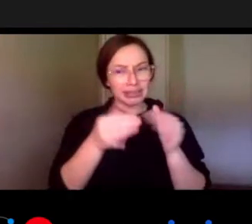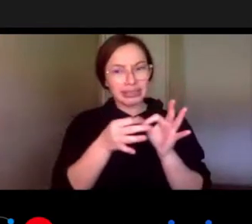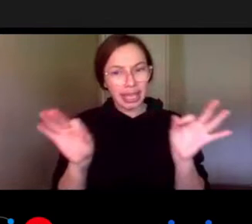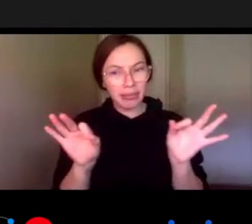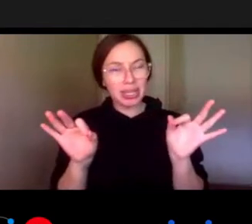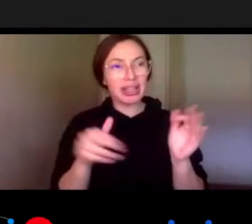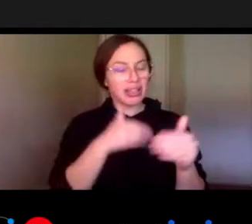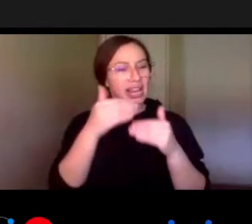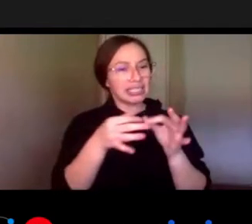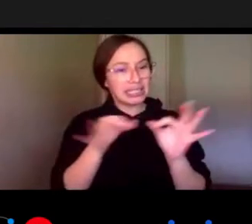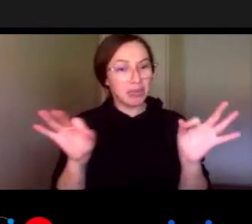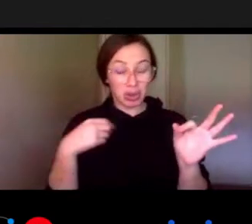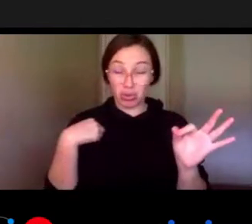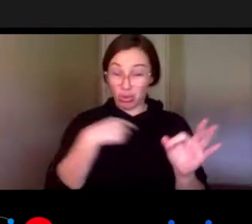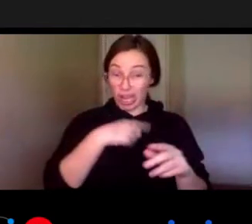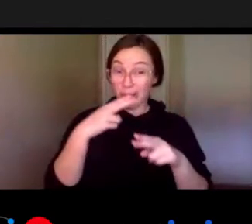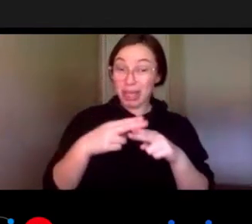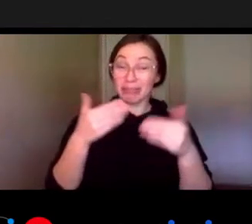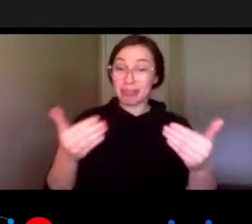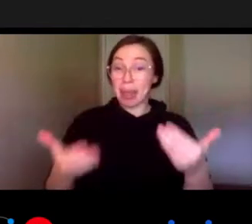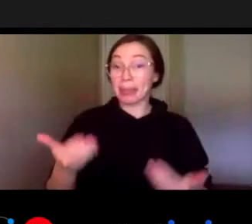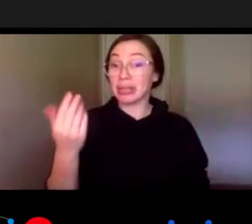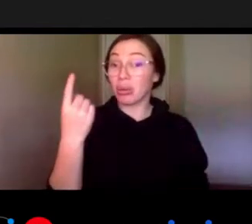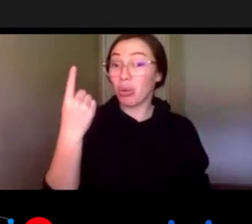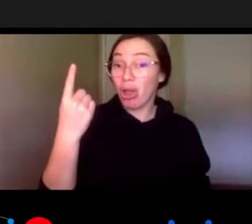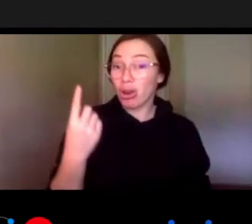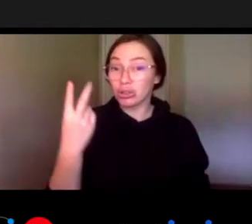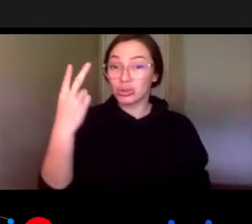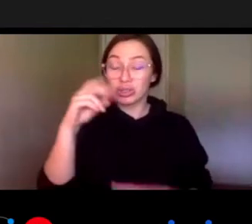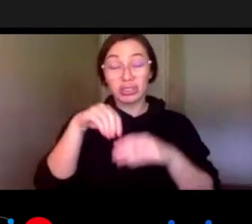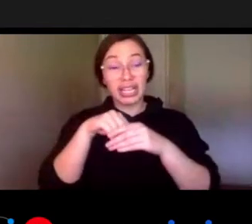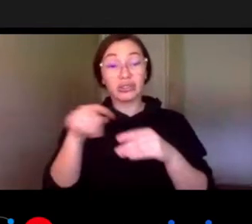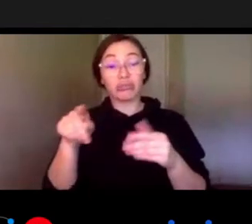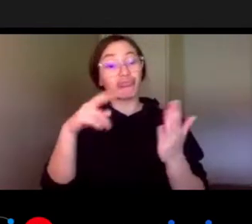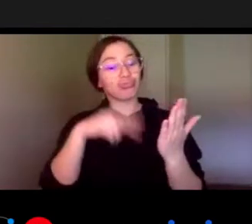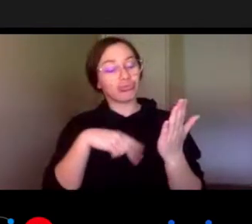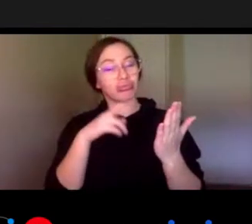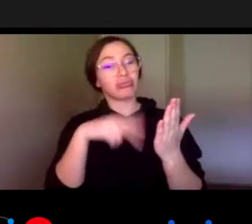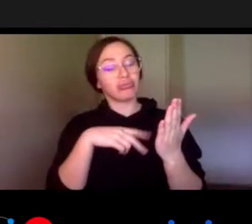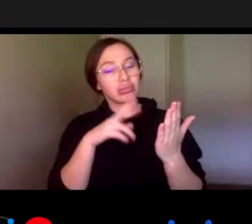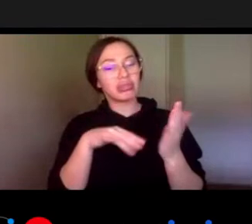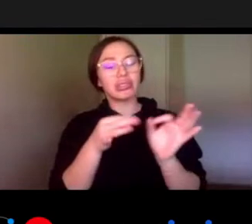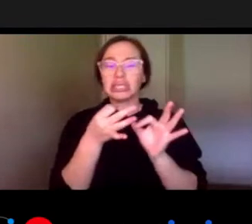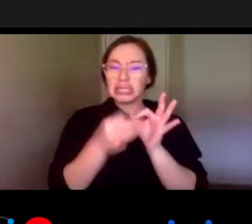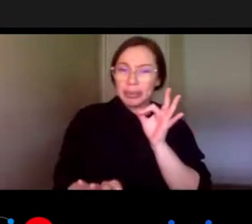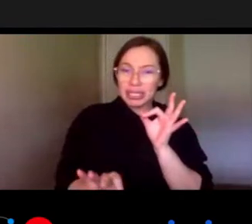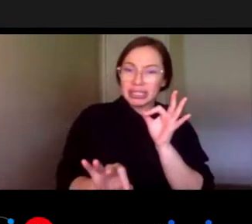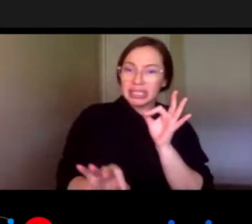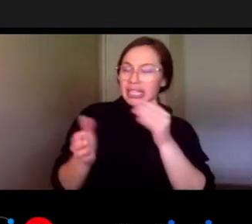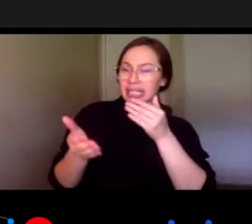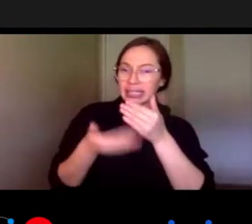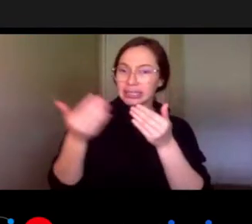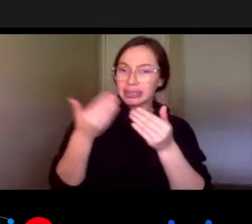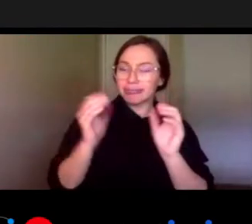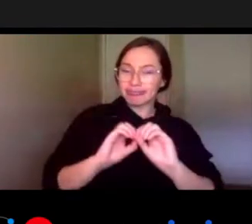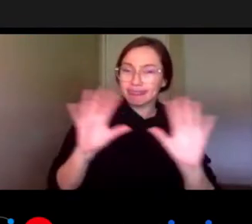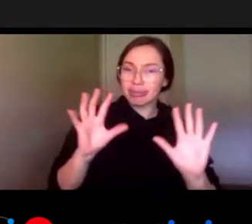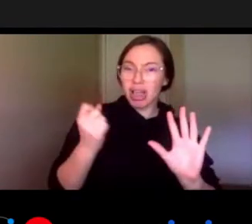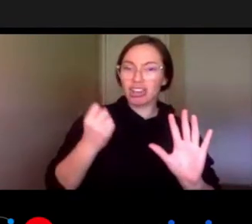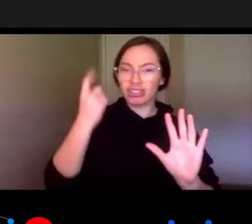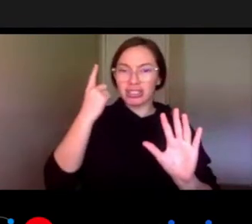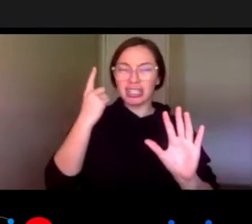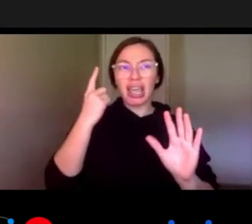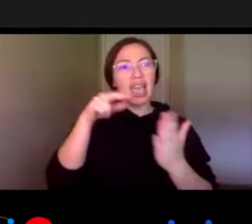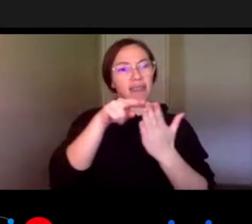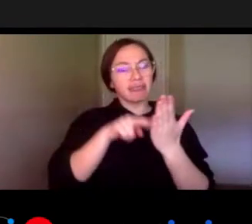the next statement that we're making, and it might have one or two in it. So as you read it, it's simple, it's easy, you understand what you're coming from.